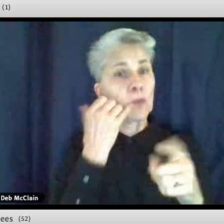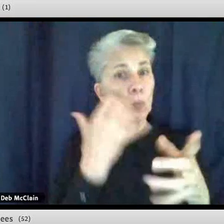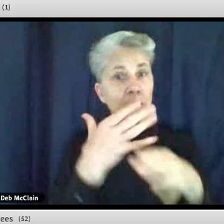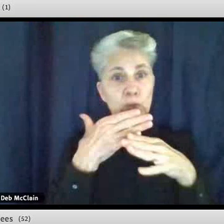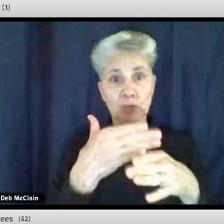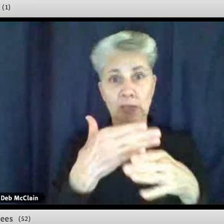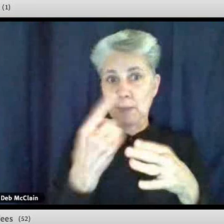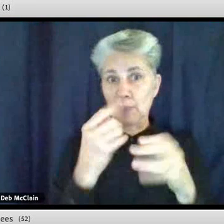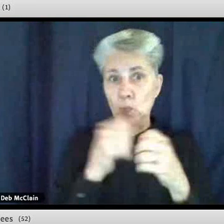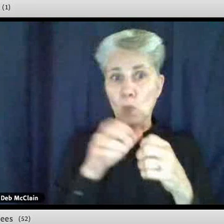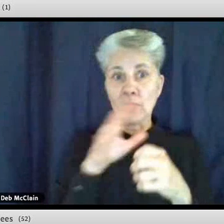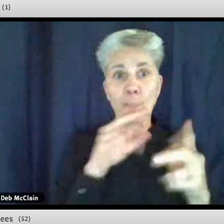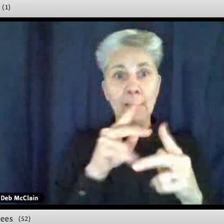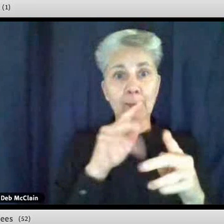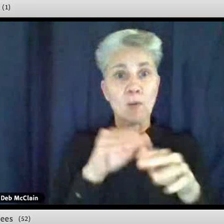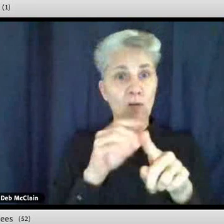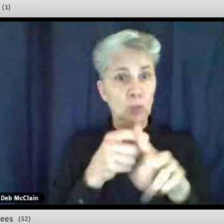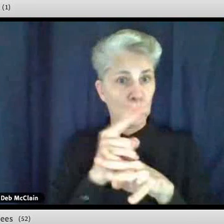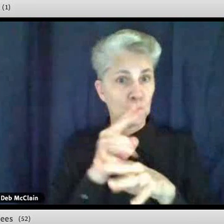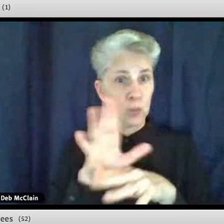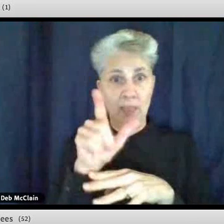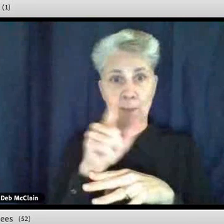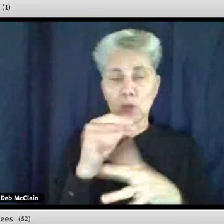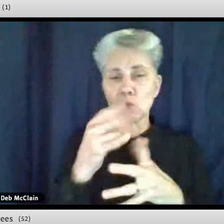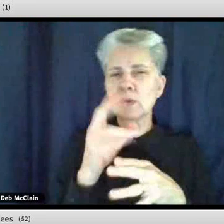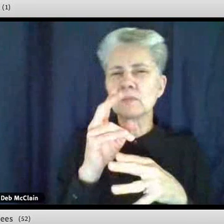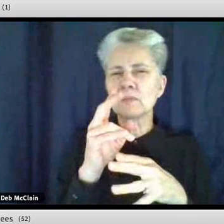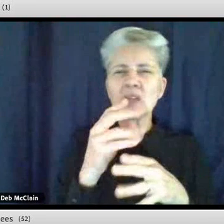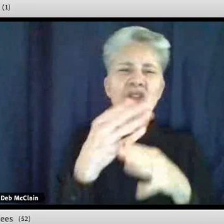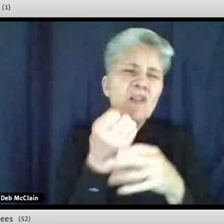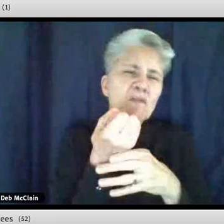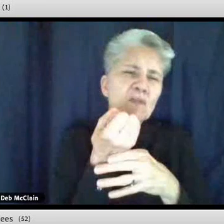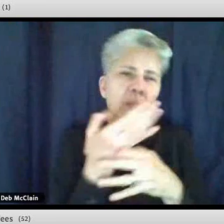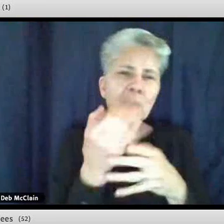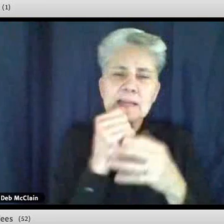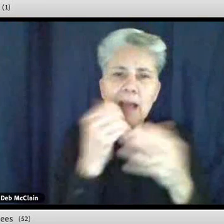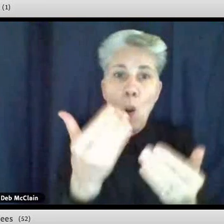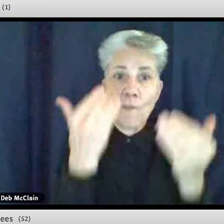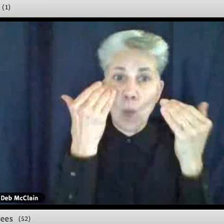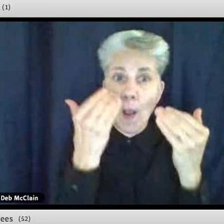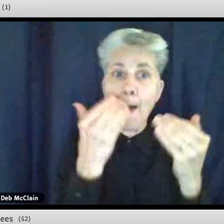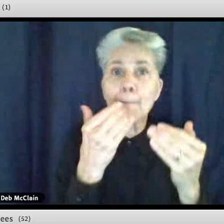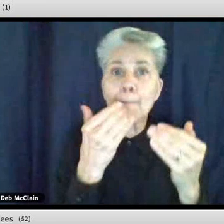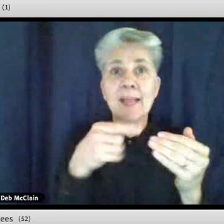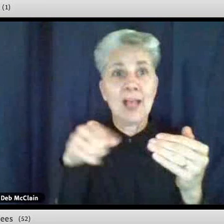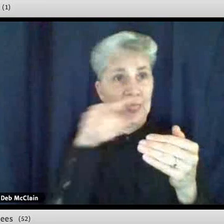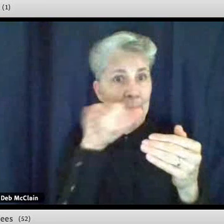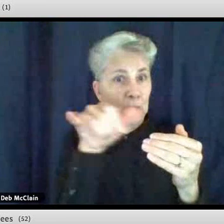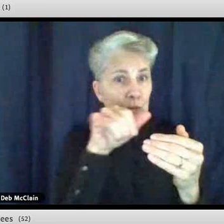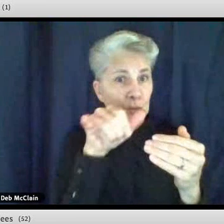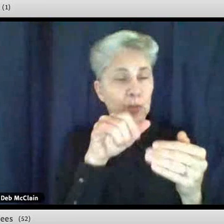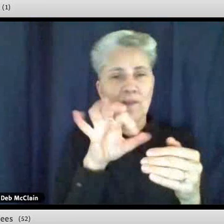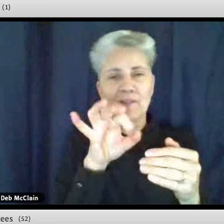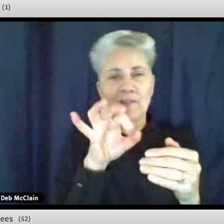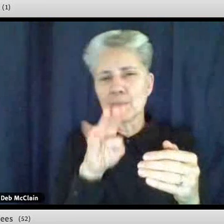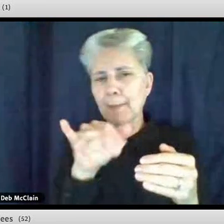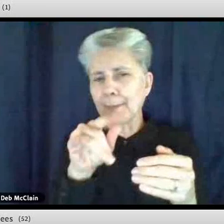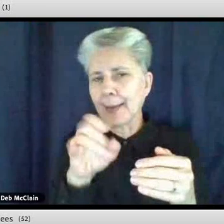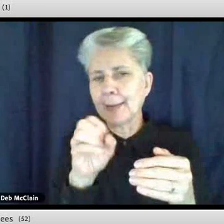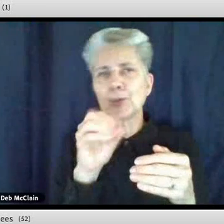something with your patrons and you only wanted to share a couple of things so you don't overwhelm them as well, on their Facebook page